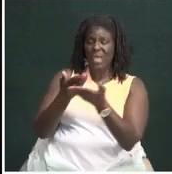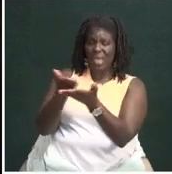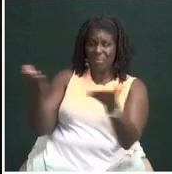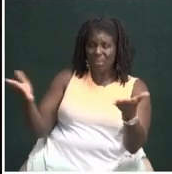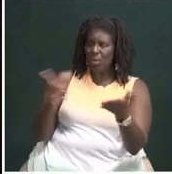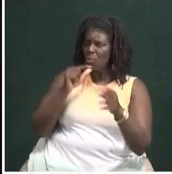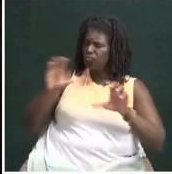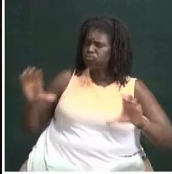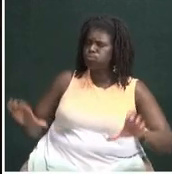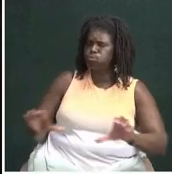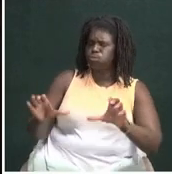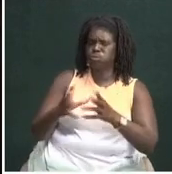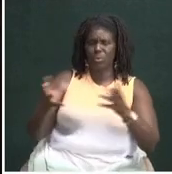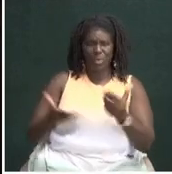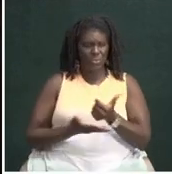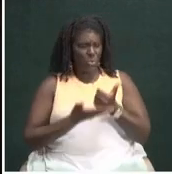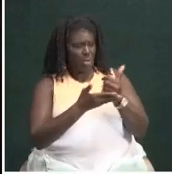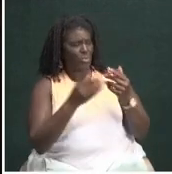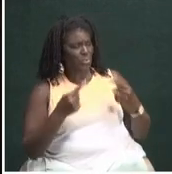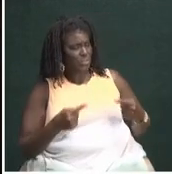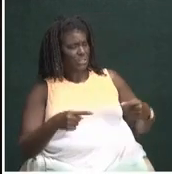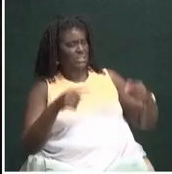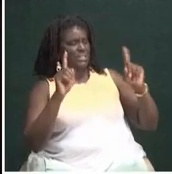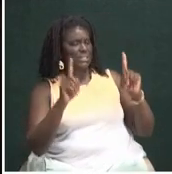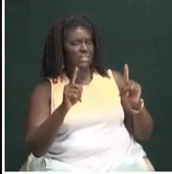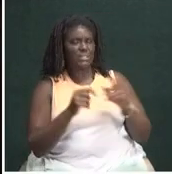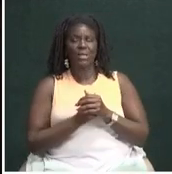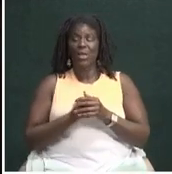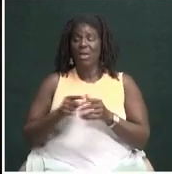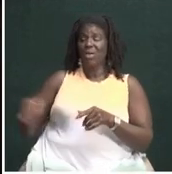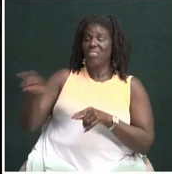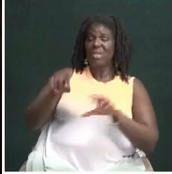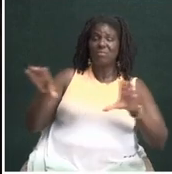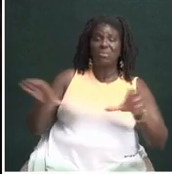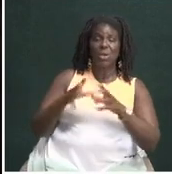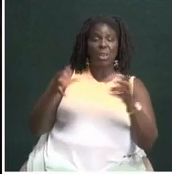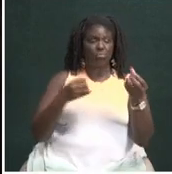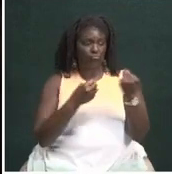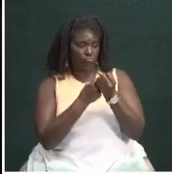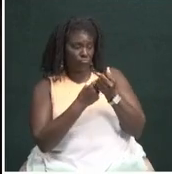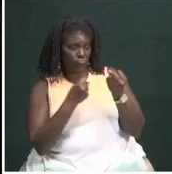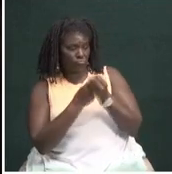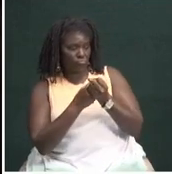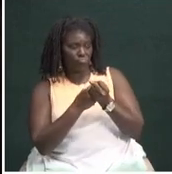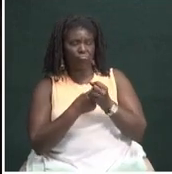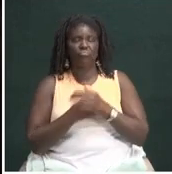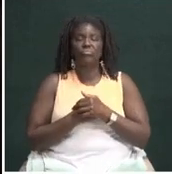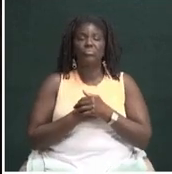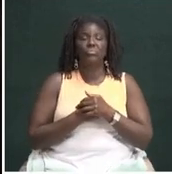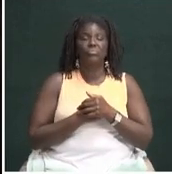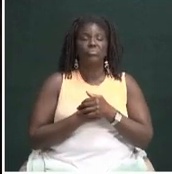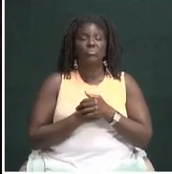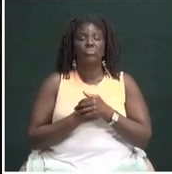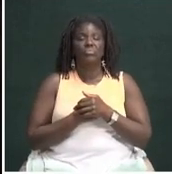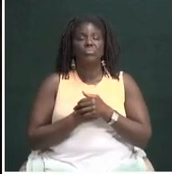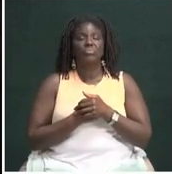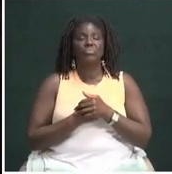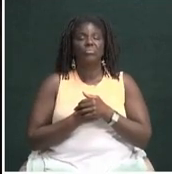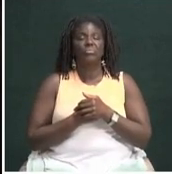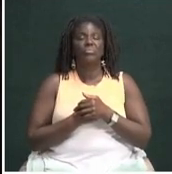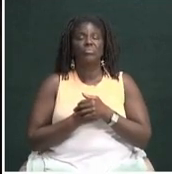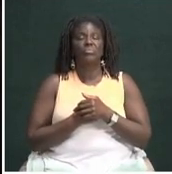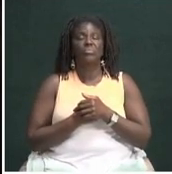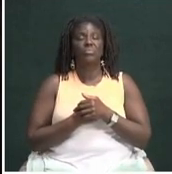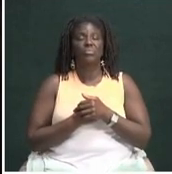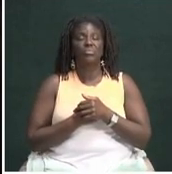have done so much to help you through this journey. They've done so much to support you. And in echoing Dr. Lieberman